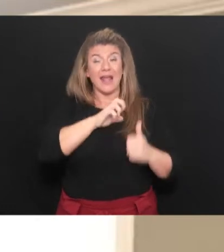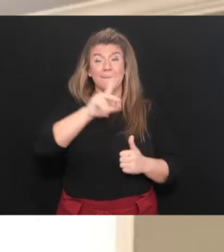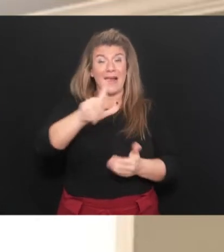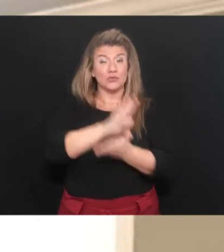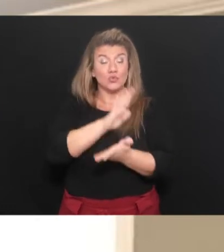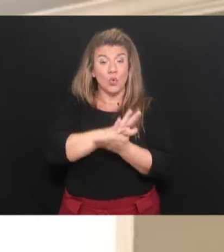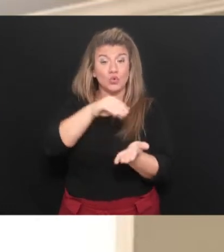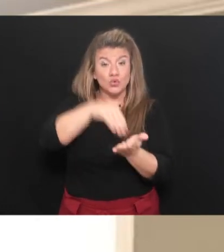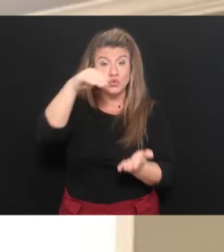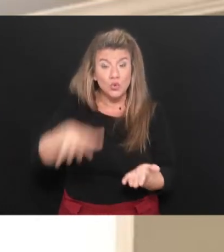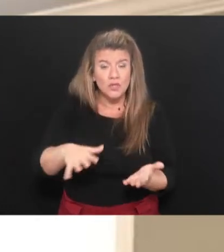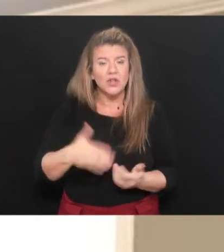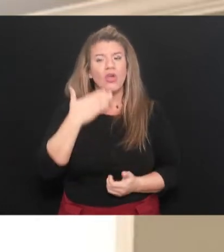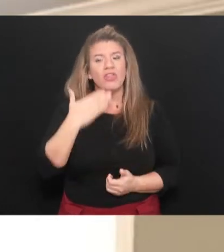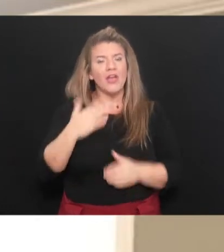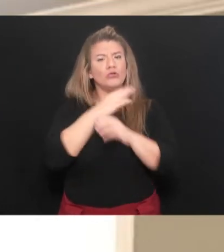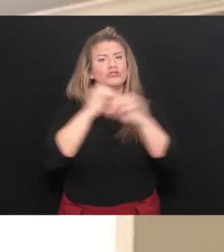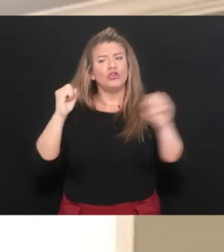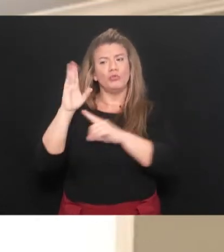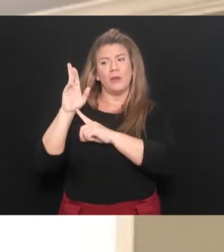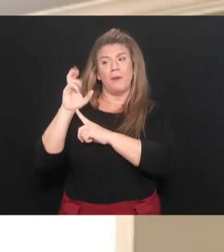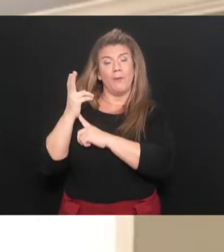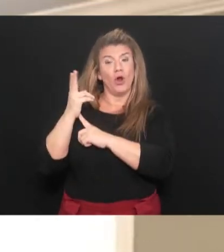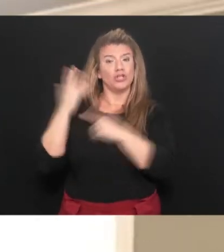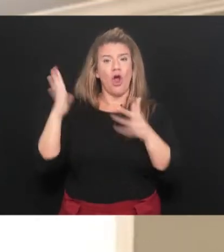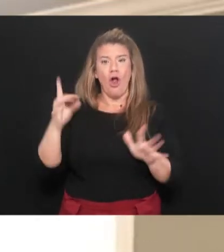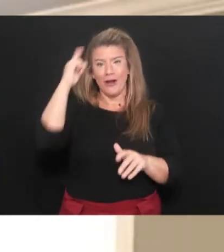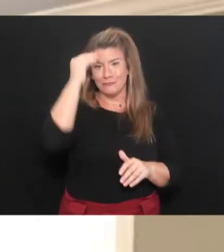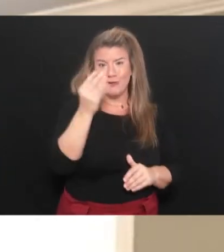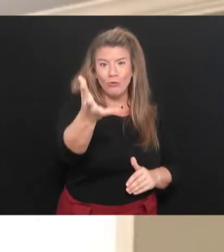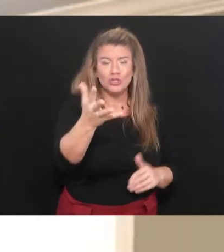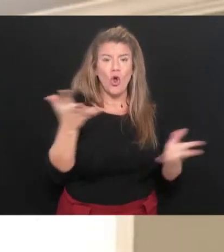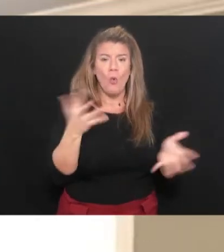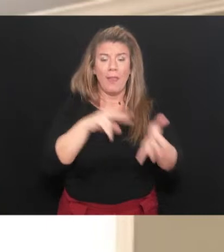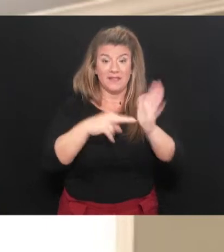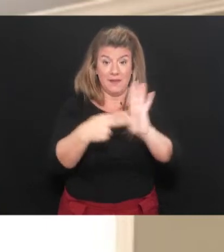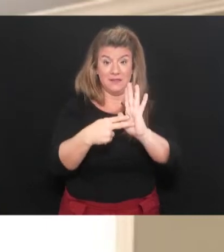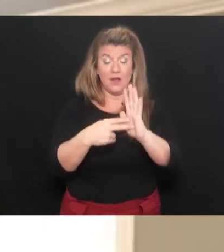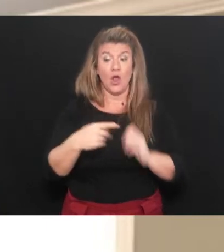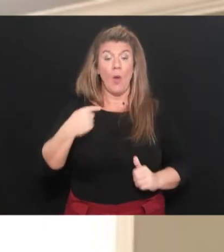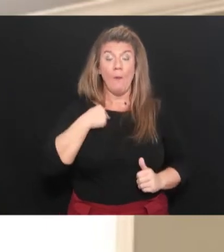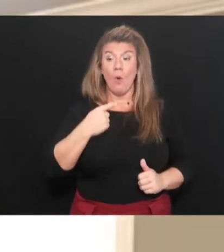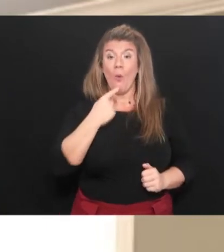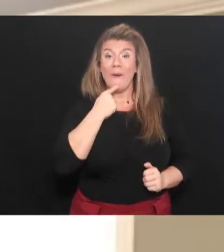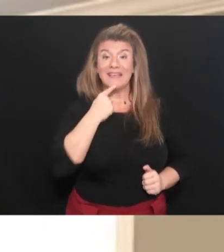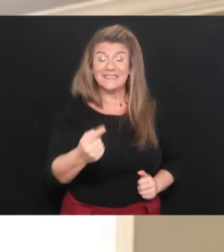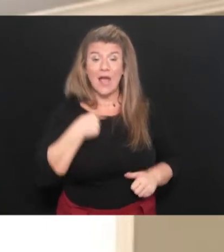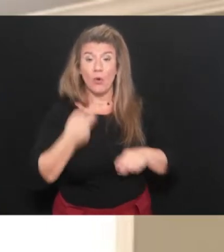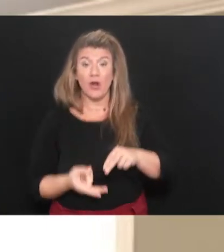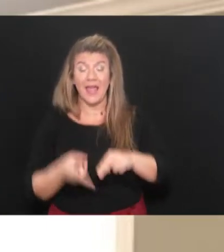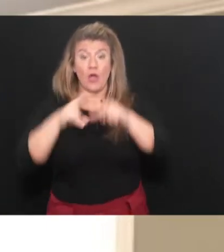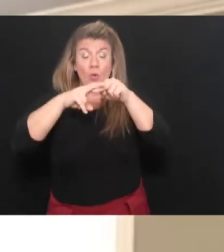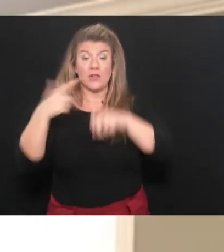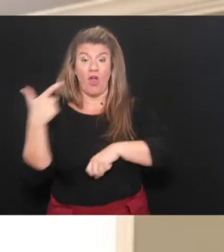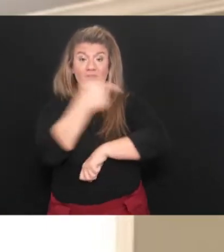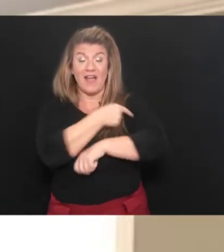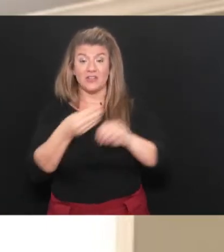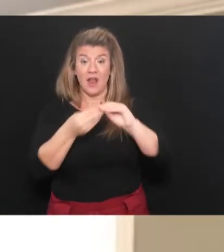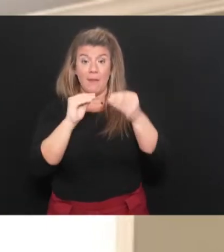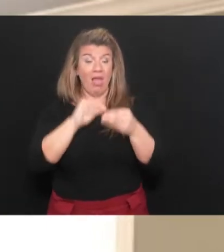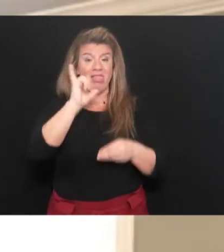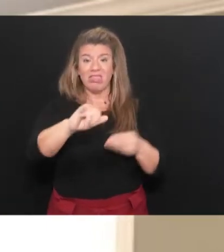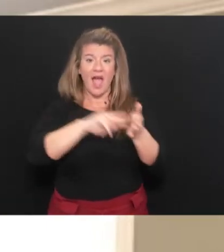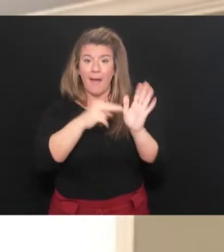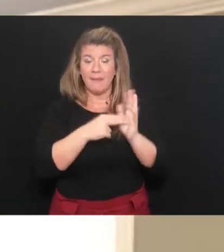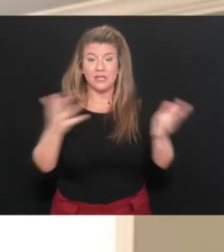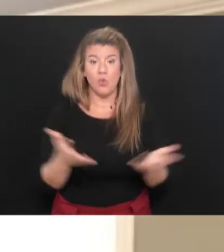for highlighting what this actually means, right? When we say we're going to increase our vaccination numbers, what we're saying is we're going to